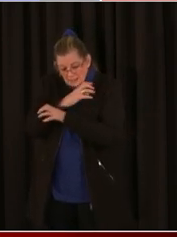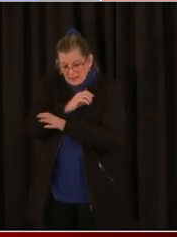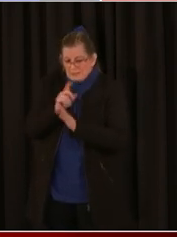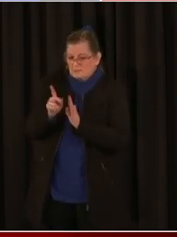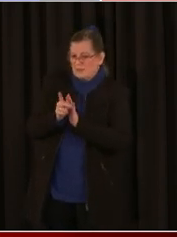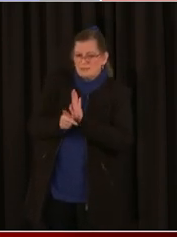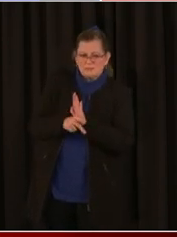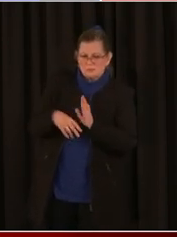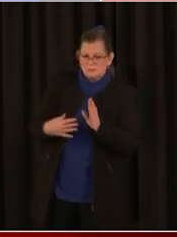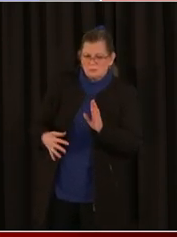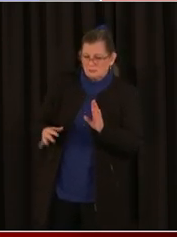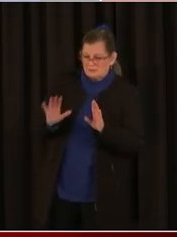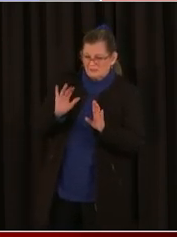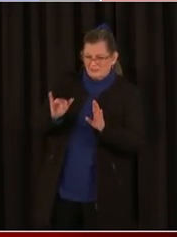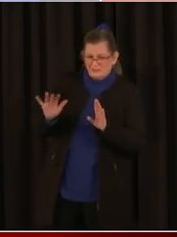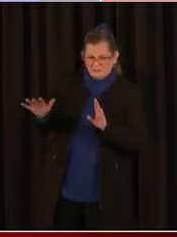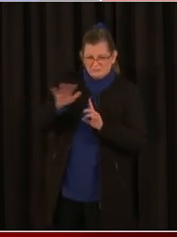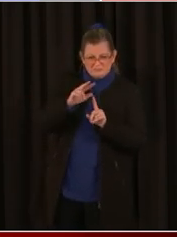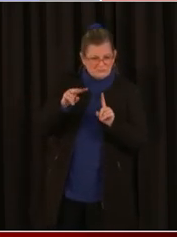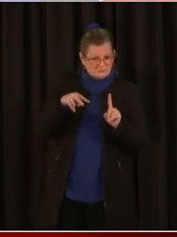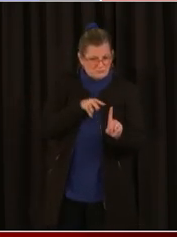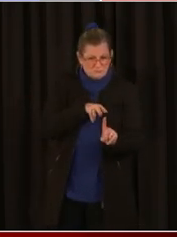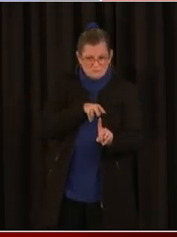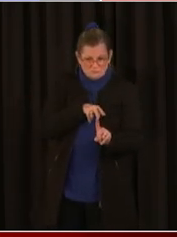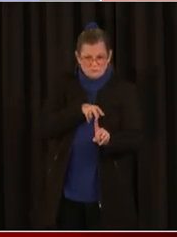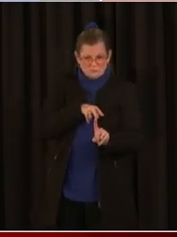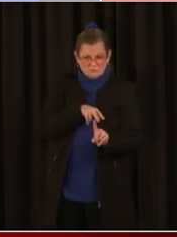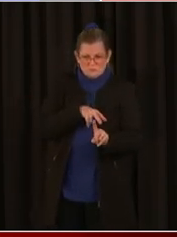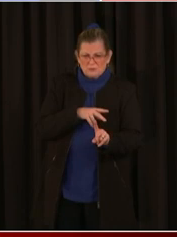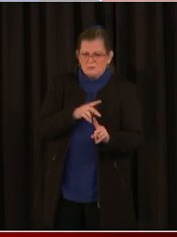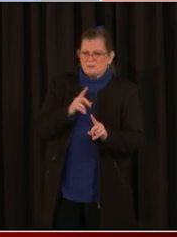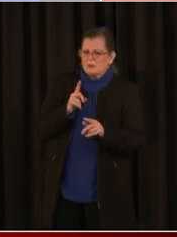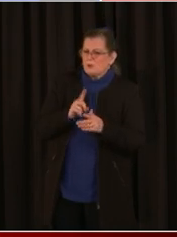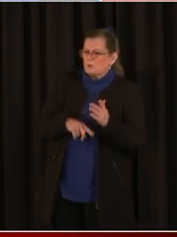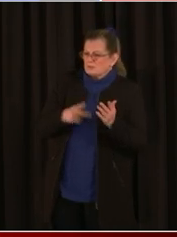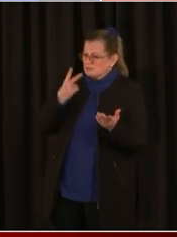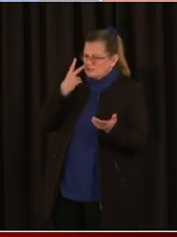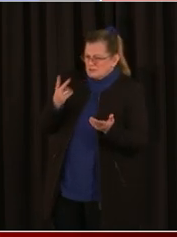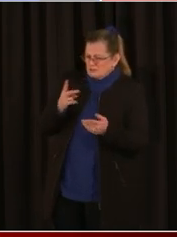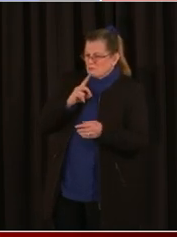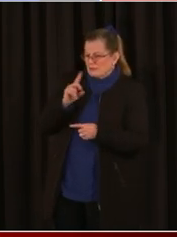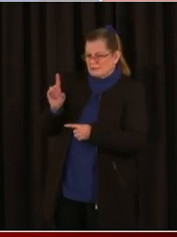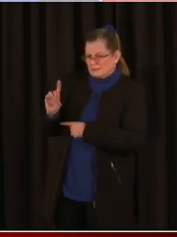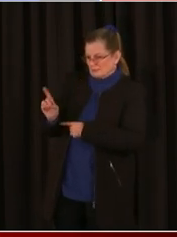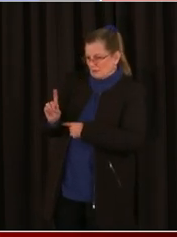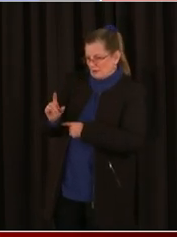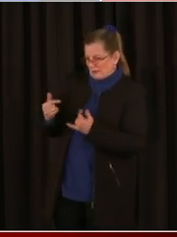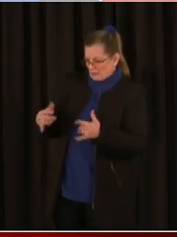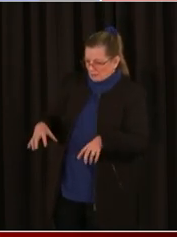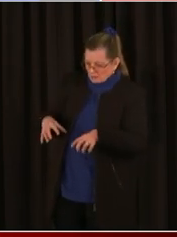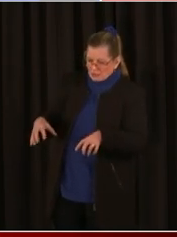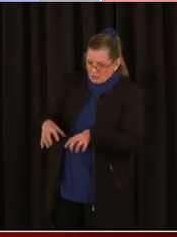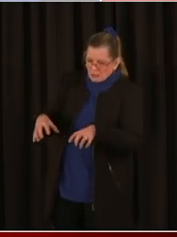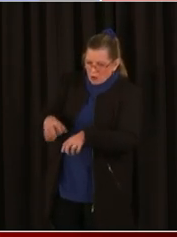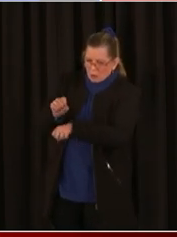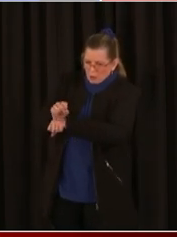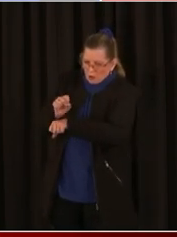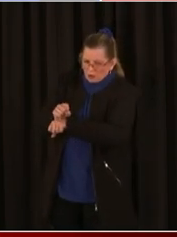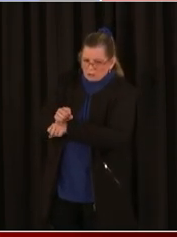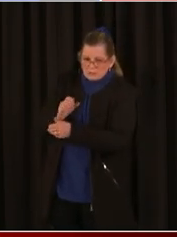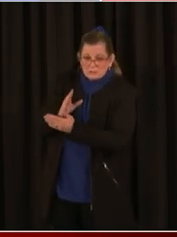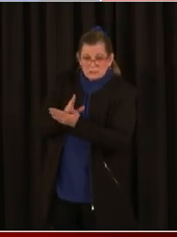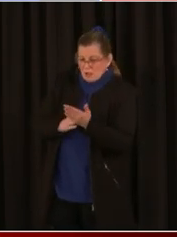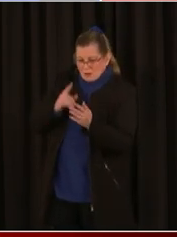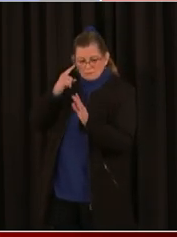view. We articulated that in this legislation. So what you're seeing is democracy at work. You're seeing some disagreement